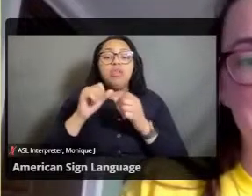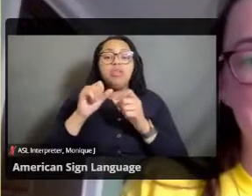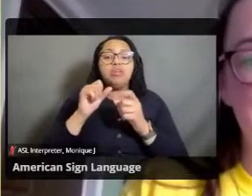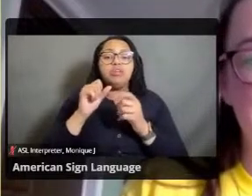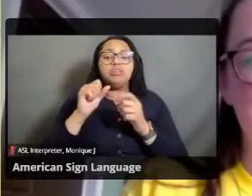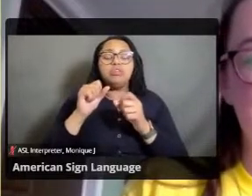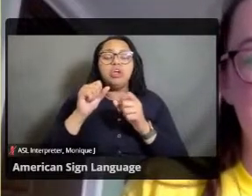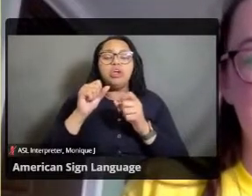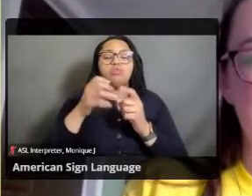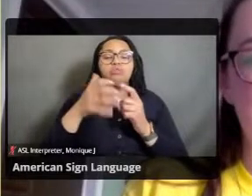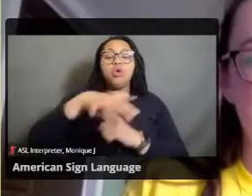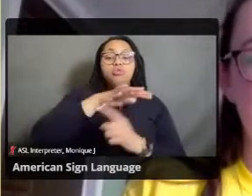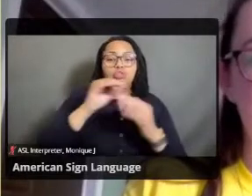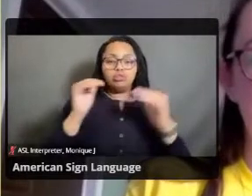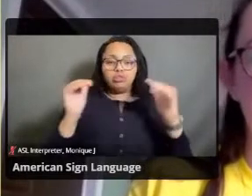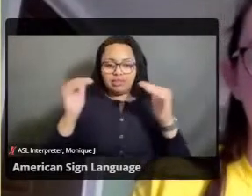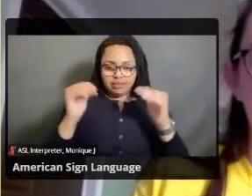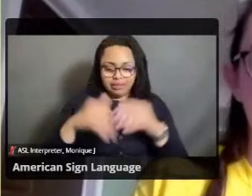word this evening.